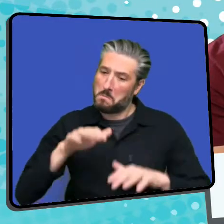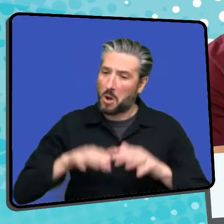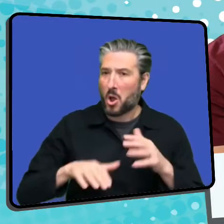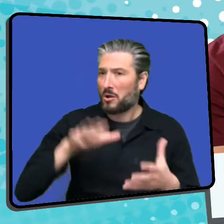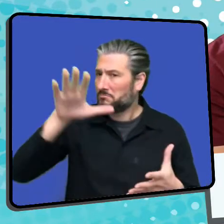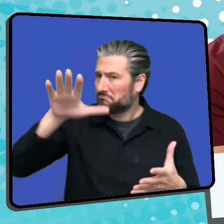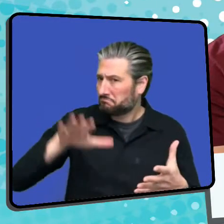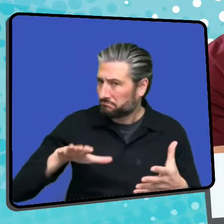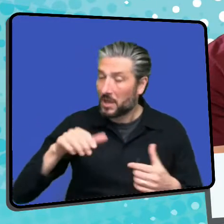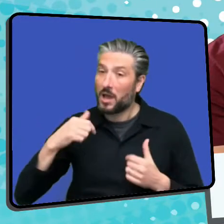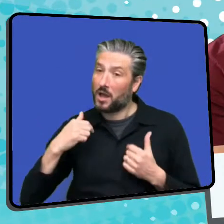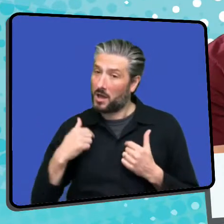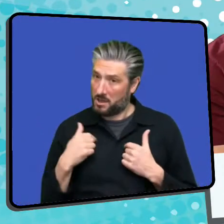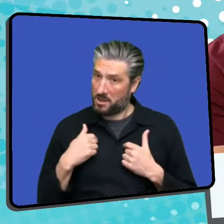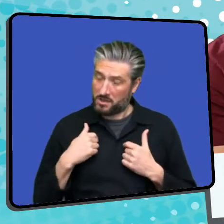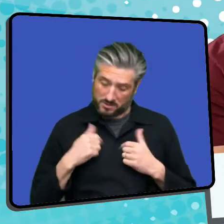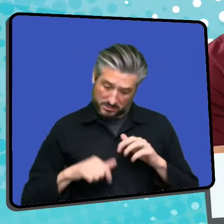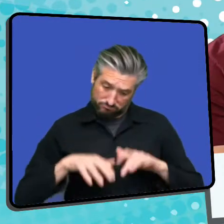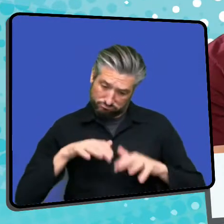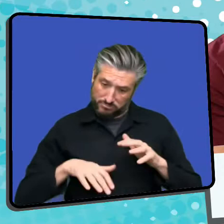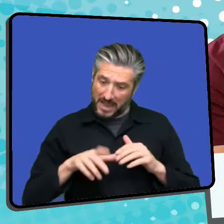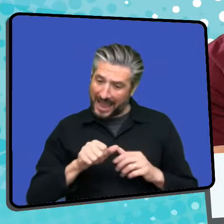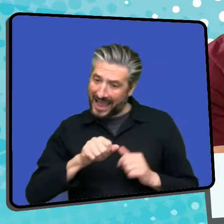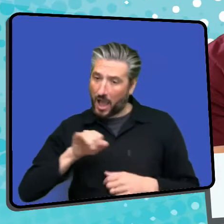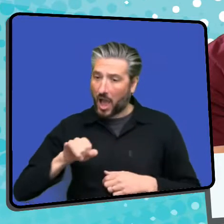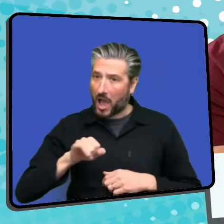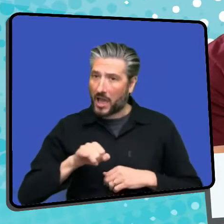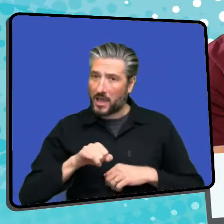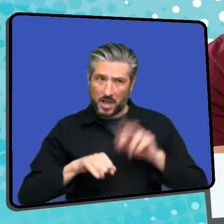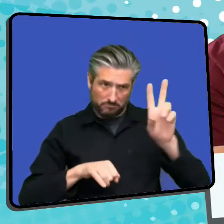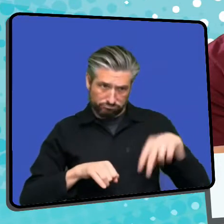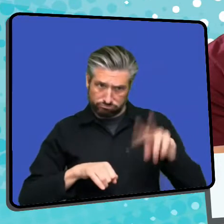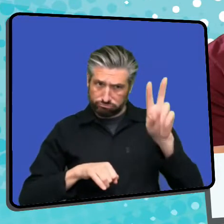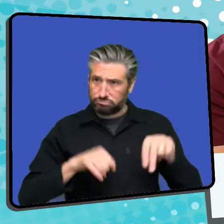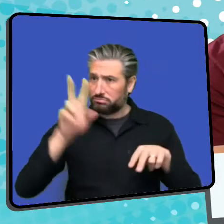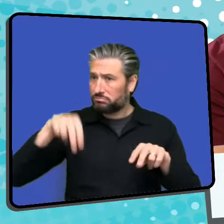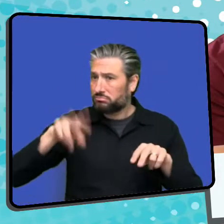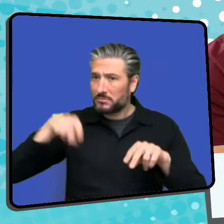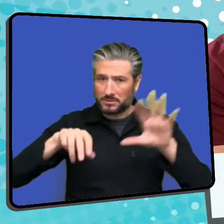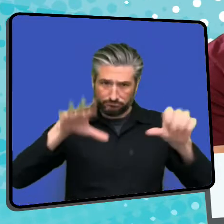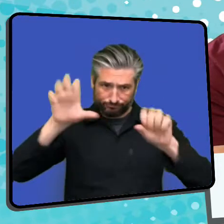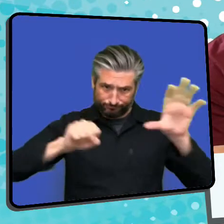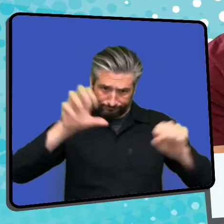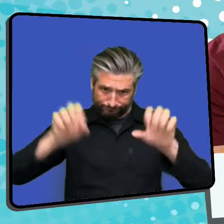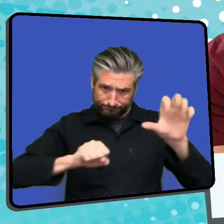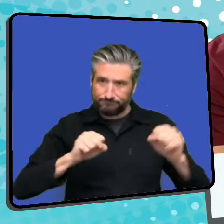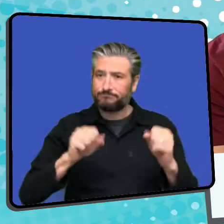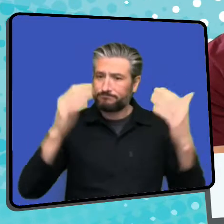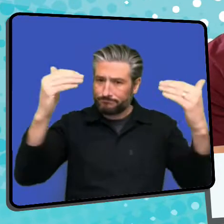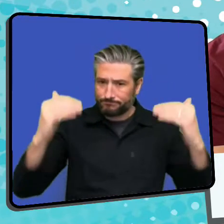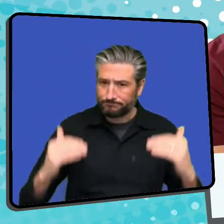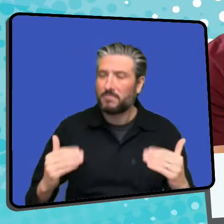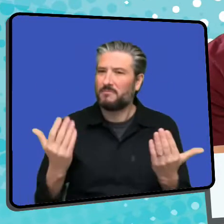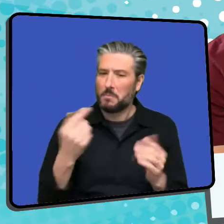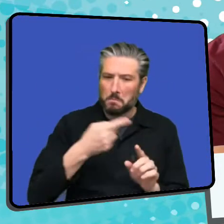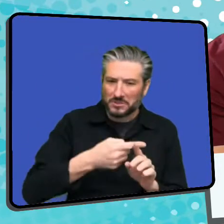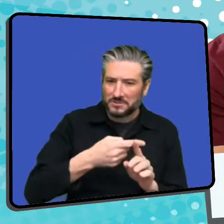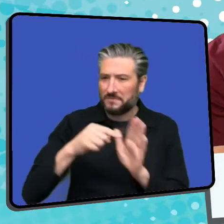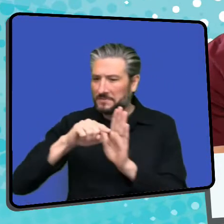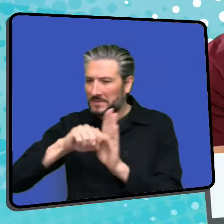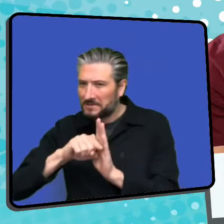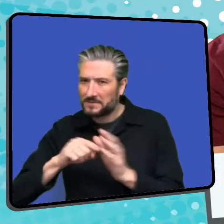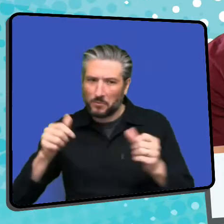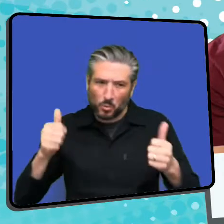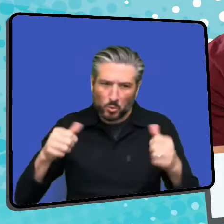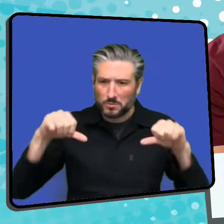gain and a monetary loss for a company, for a victims. And sometimes opinion spam are really easily